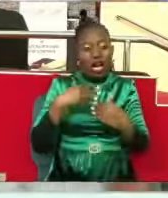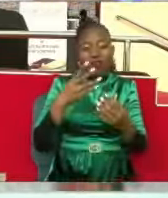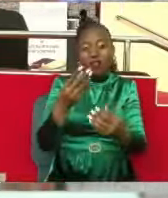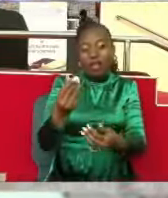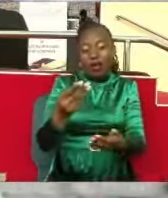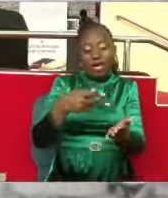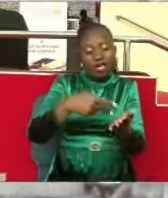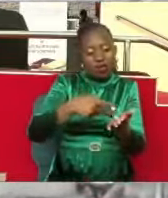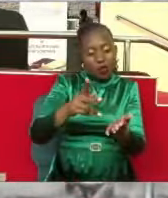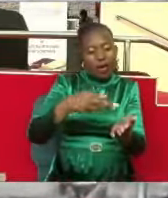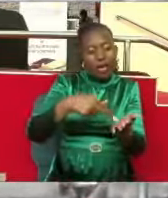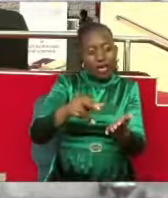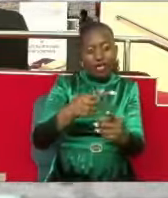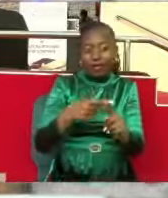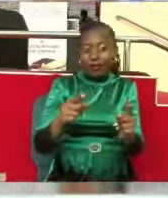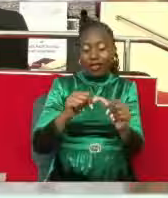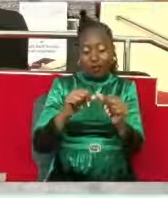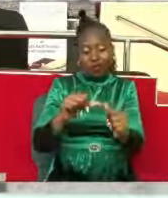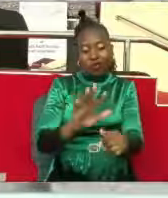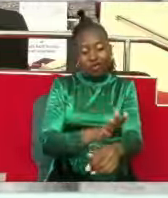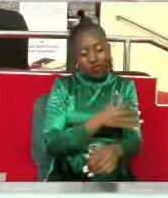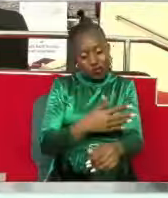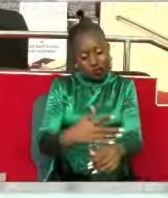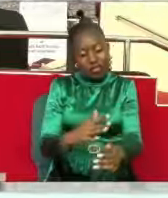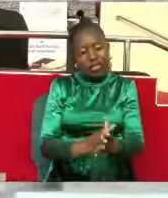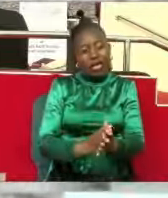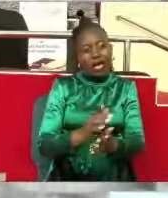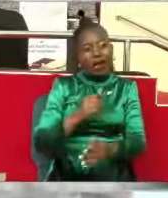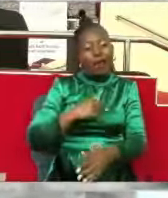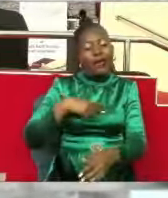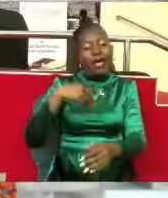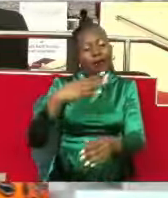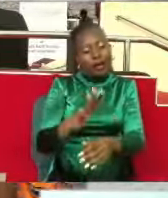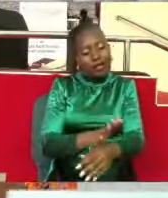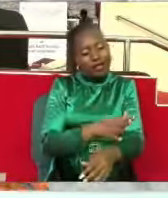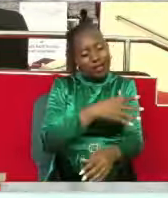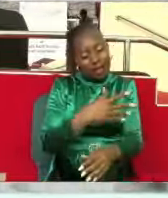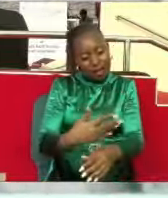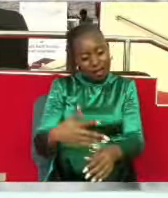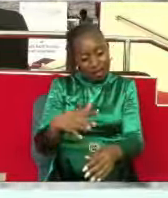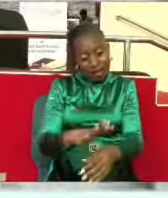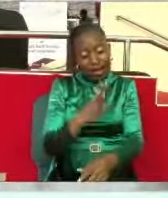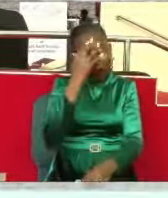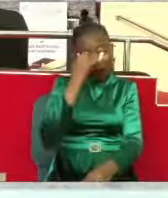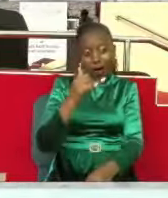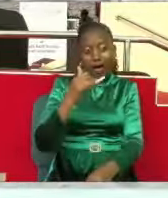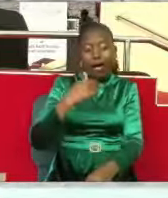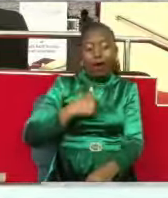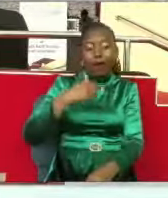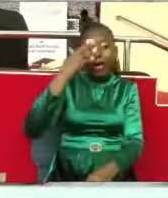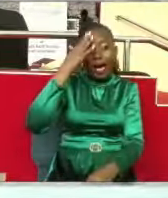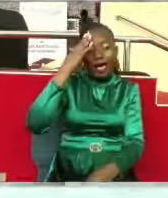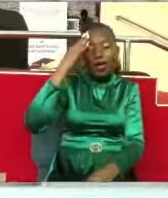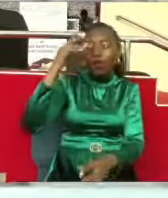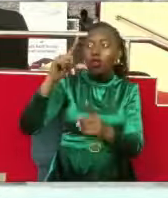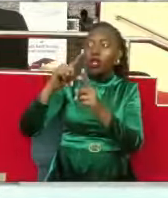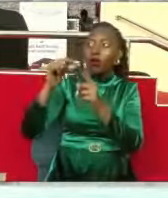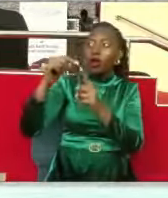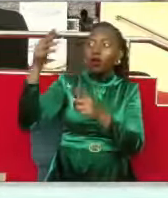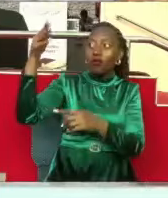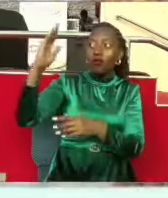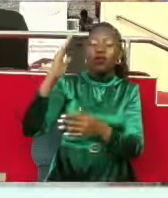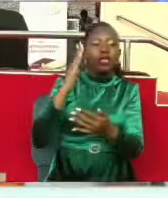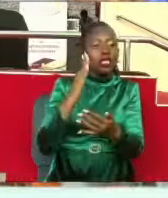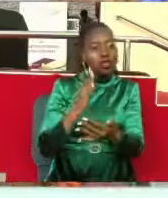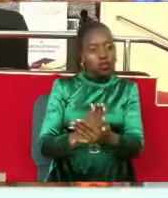I will sing. I am going to sing and sing because I know his word is true. Najua kwamba